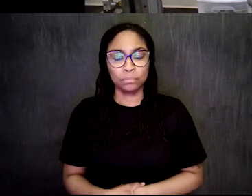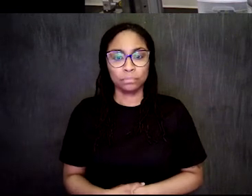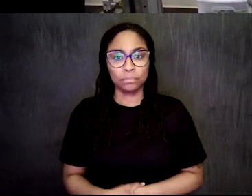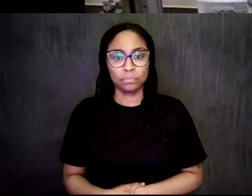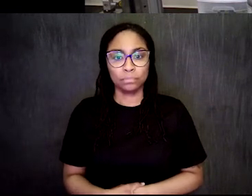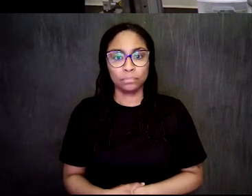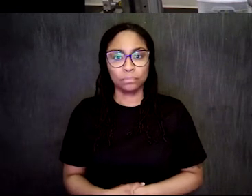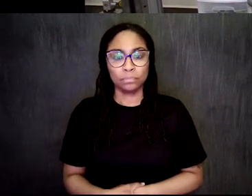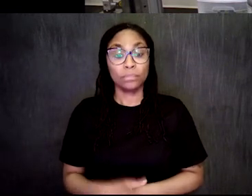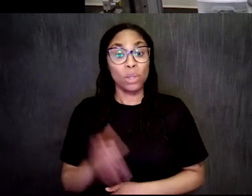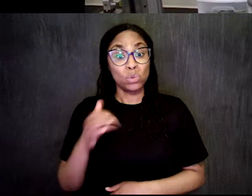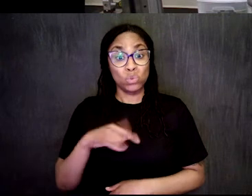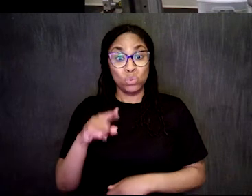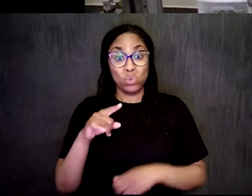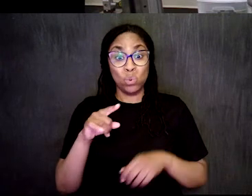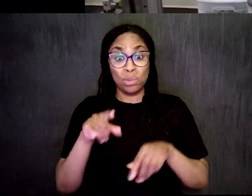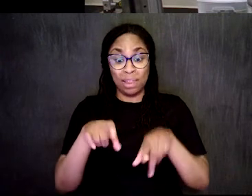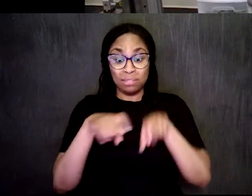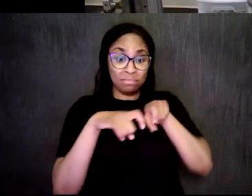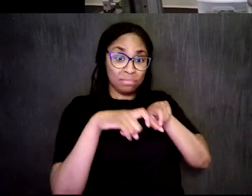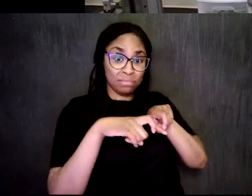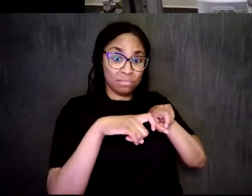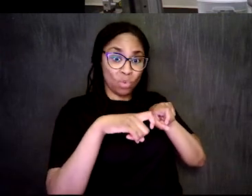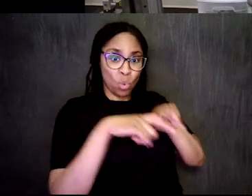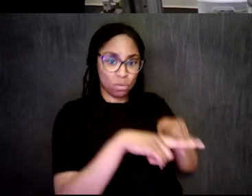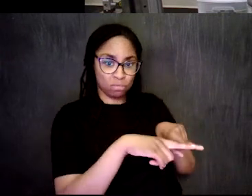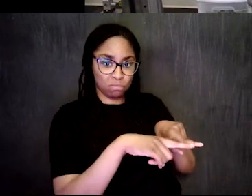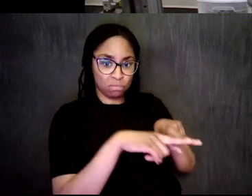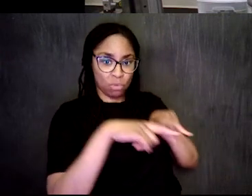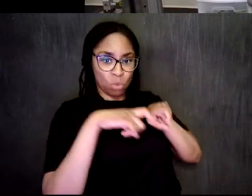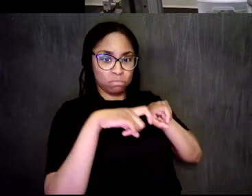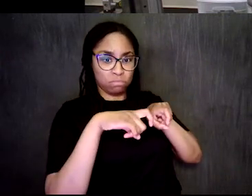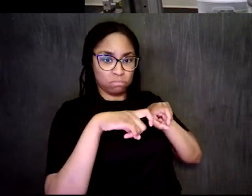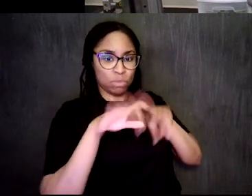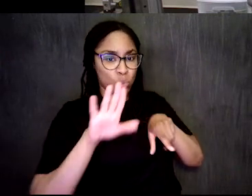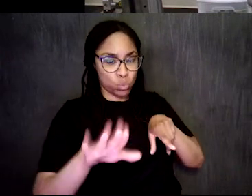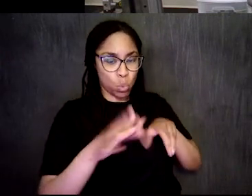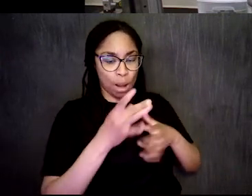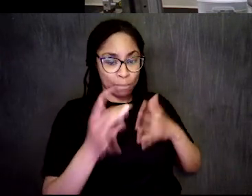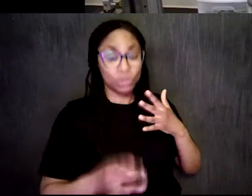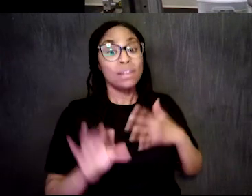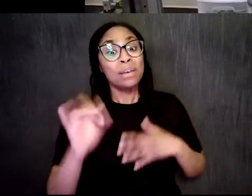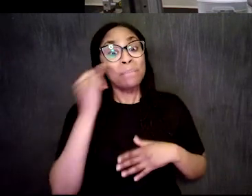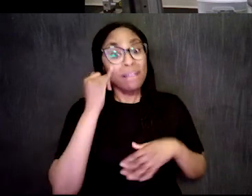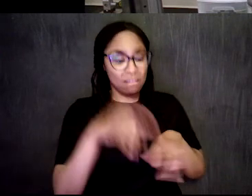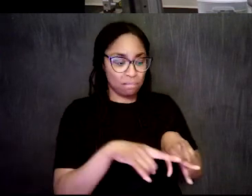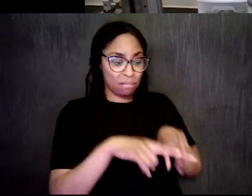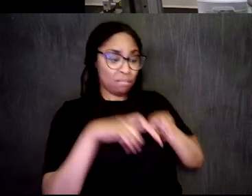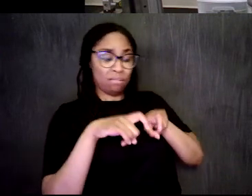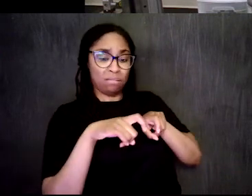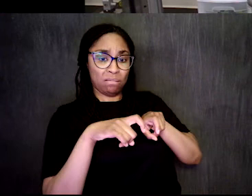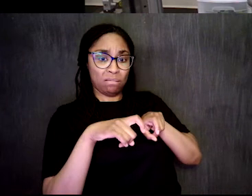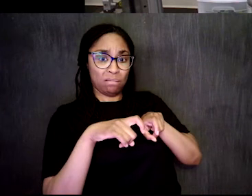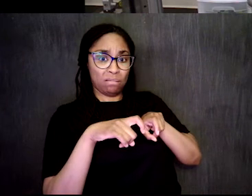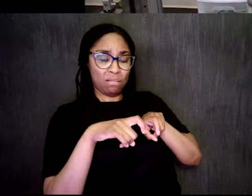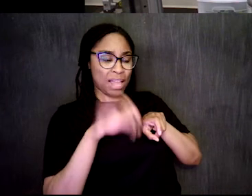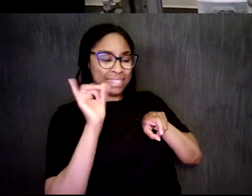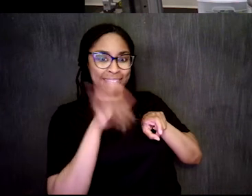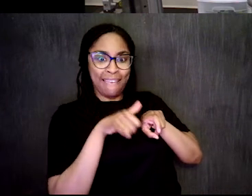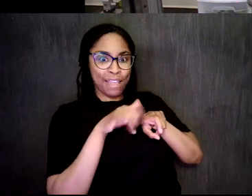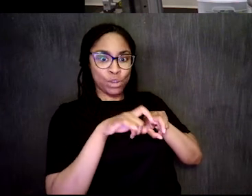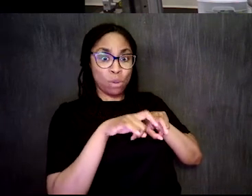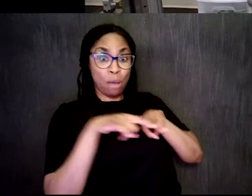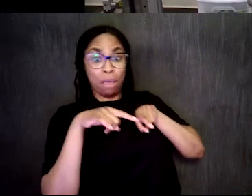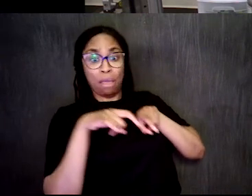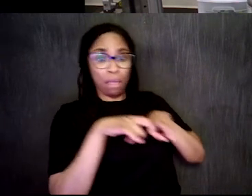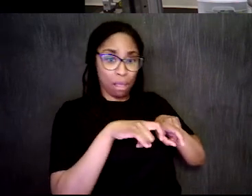this way, or we can do them with the legs straight. If you do them with the legs bent, what I want you to do is try to keep the